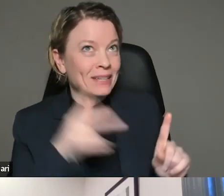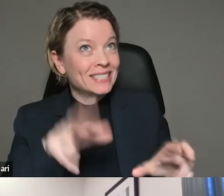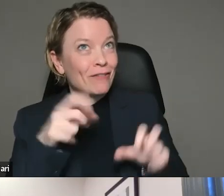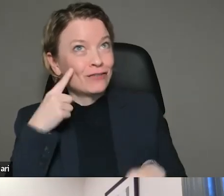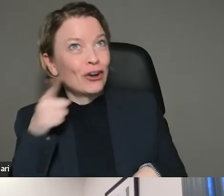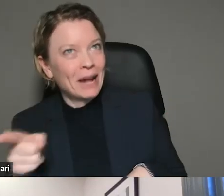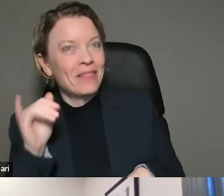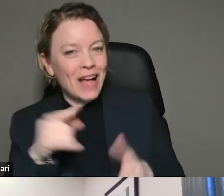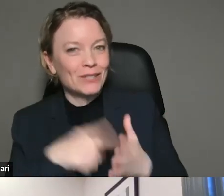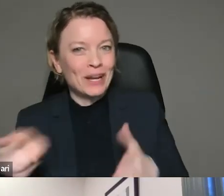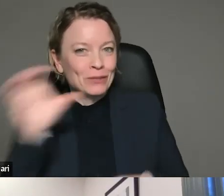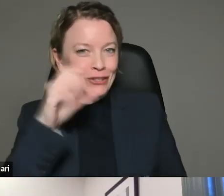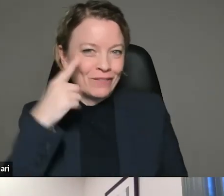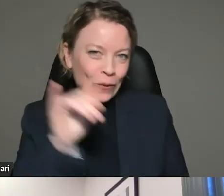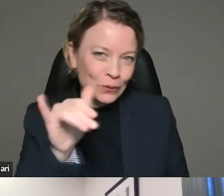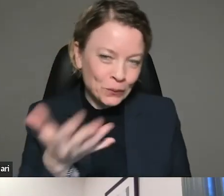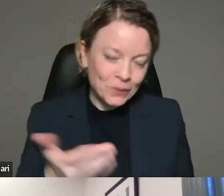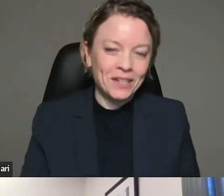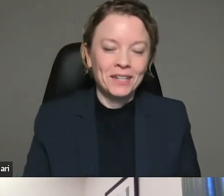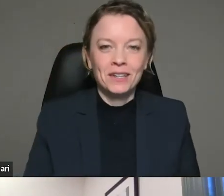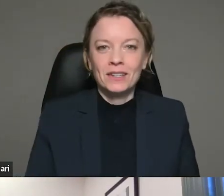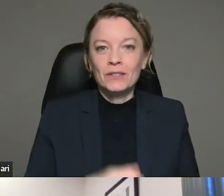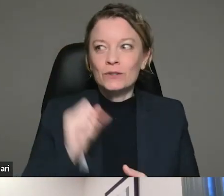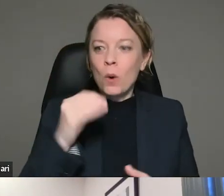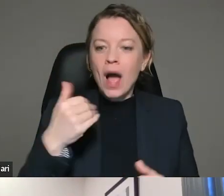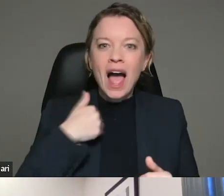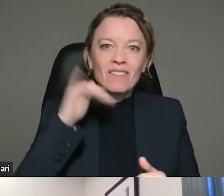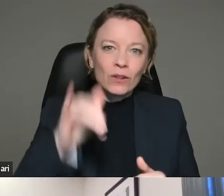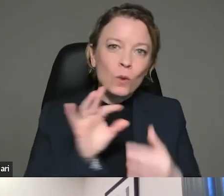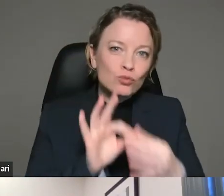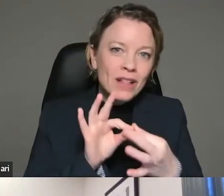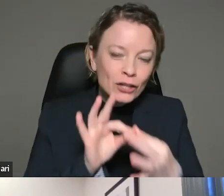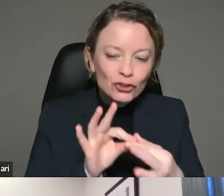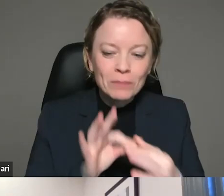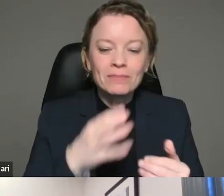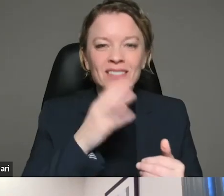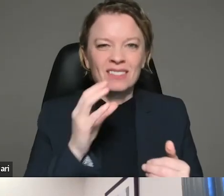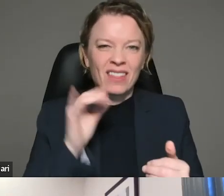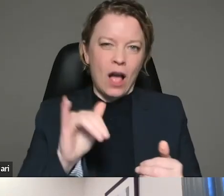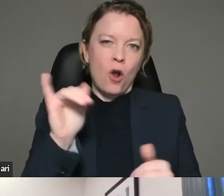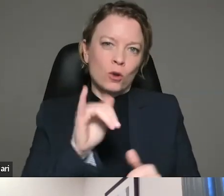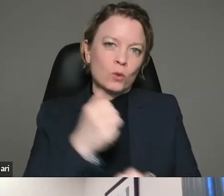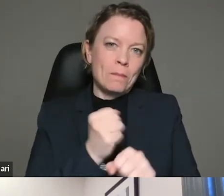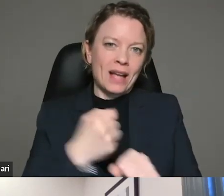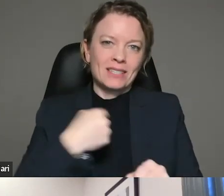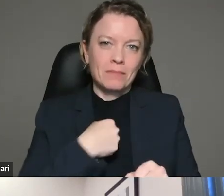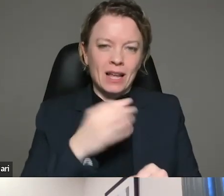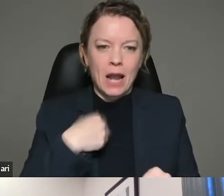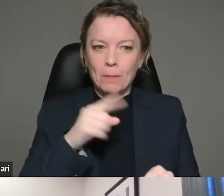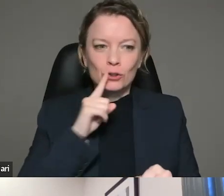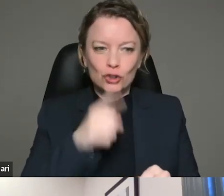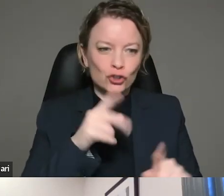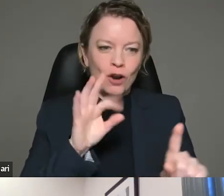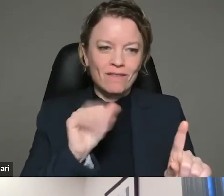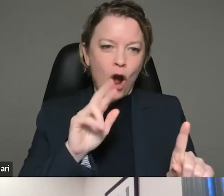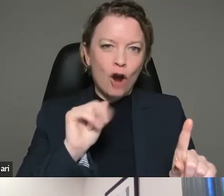that's what he was looking for. But it having those relationships, and also makes me, and I'm sure Farah feels the same